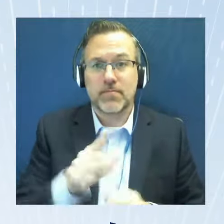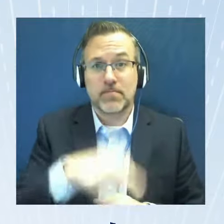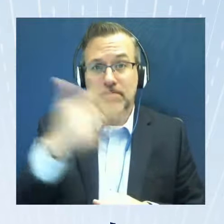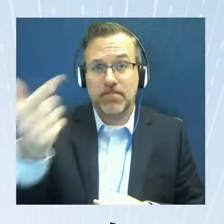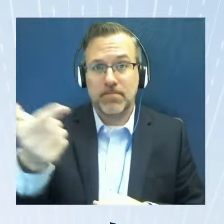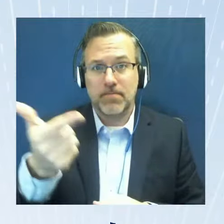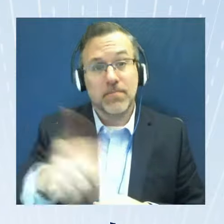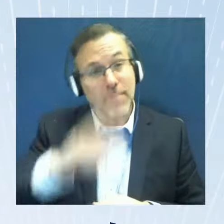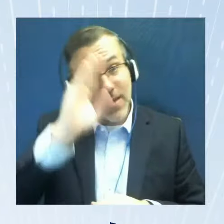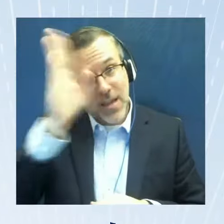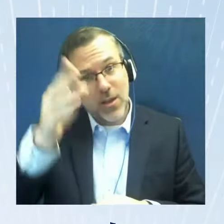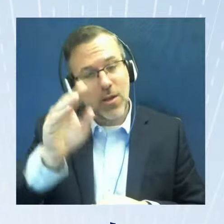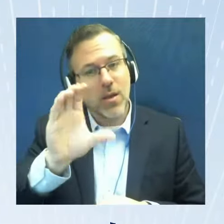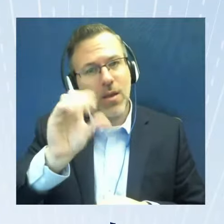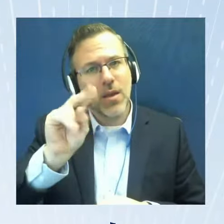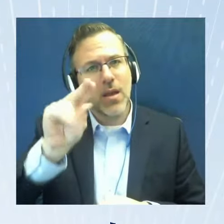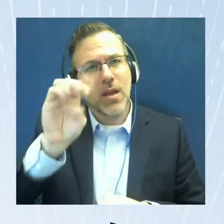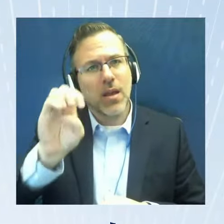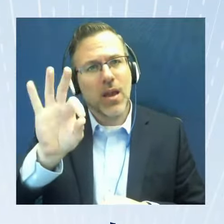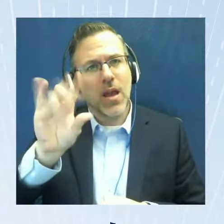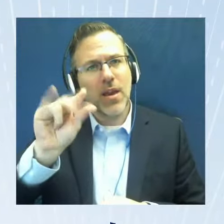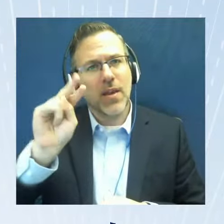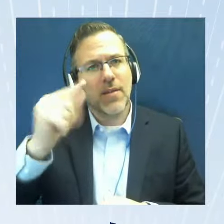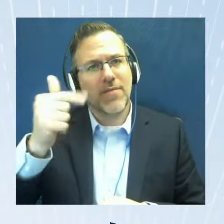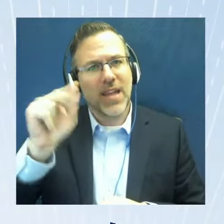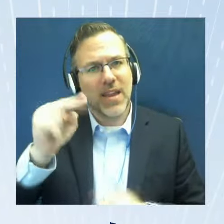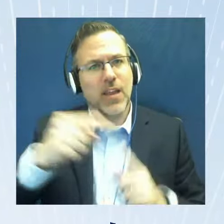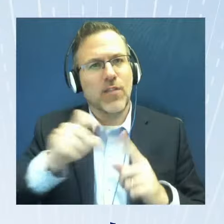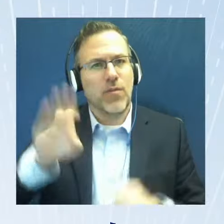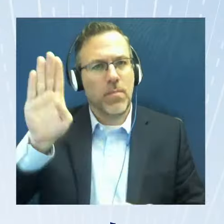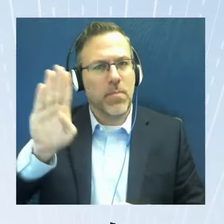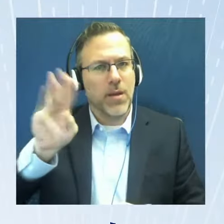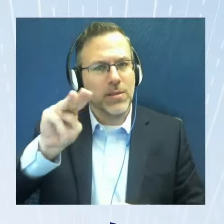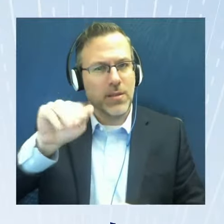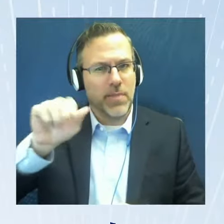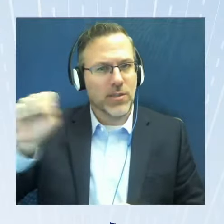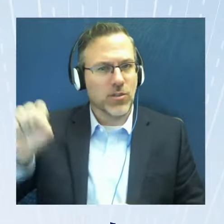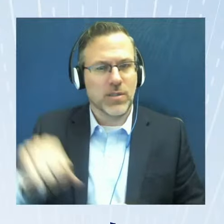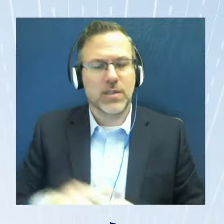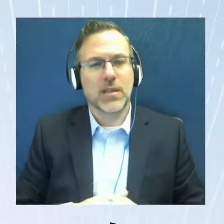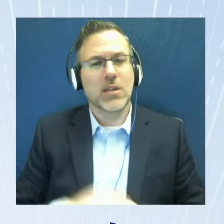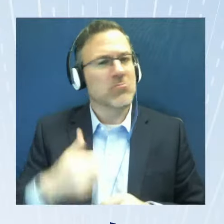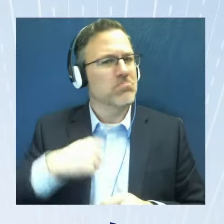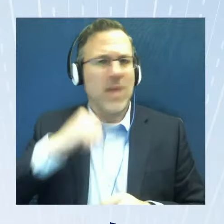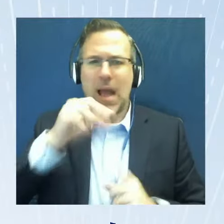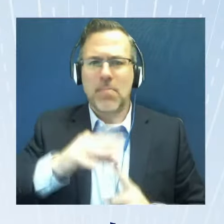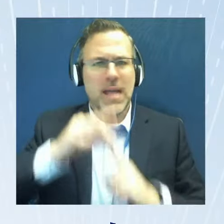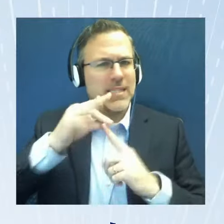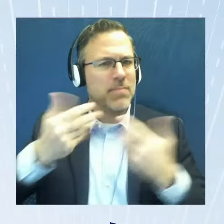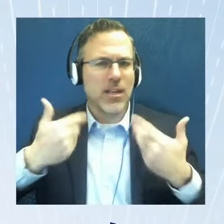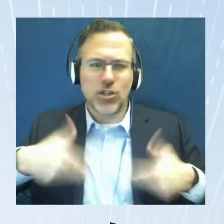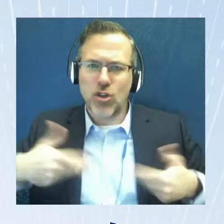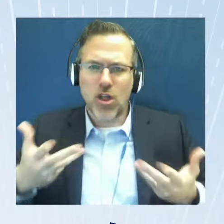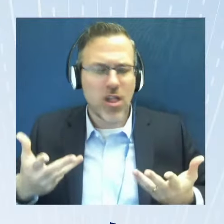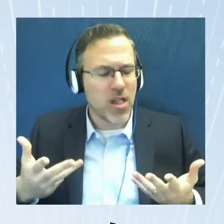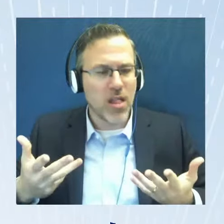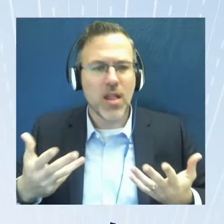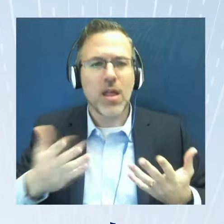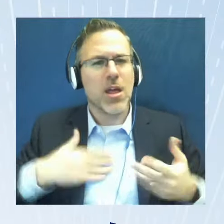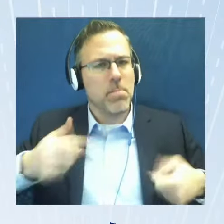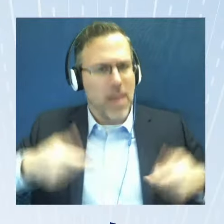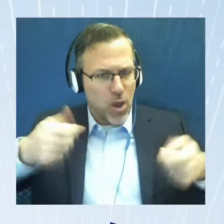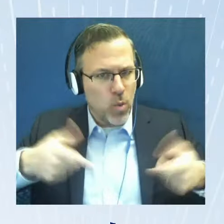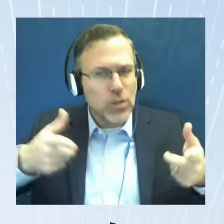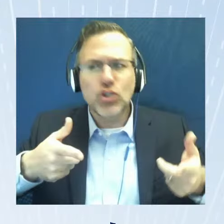Hi, I'm Colleen Flanagan. I'm from Boston, Massachusetts, and I'm not special like any other wheelchair user. My wheelchair has been